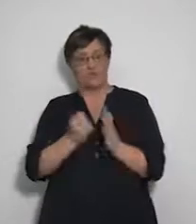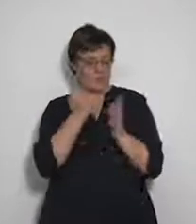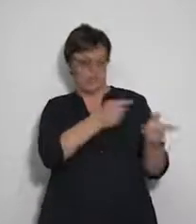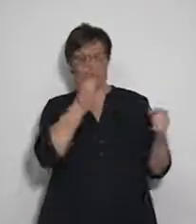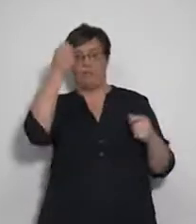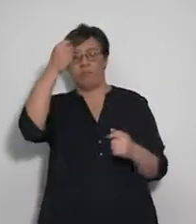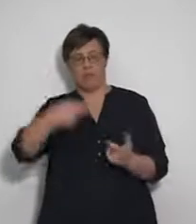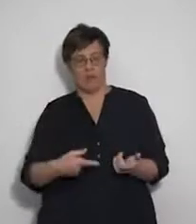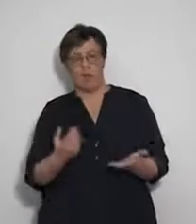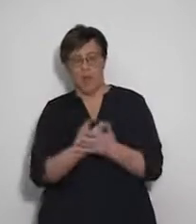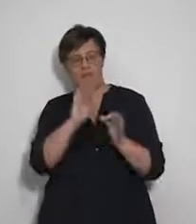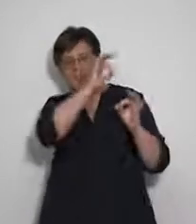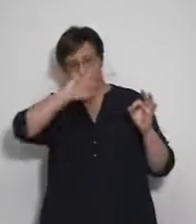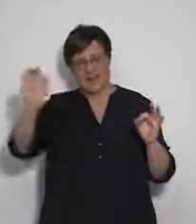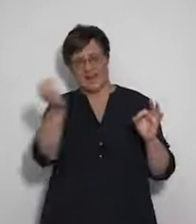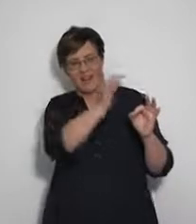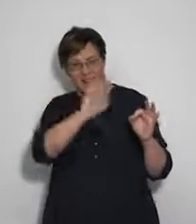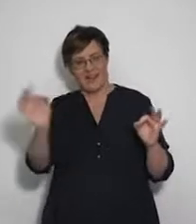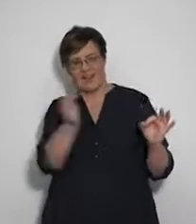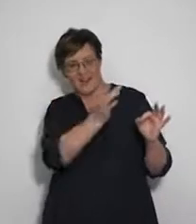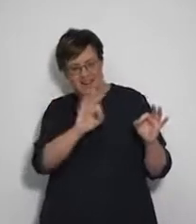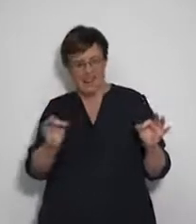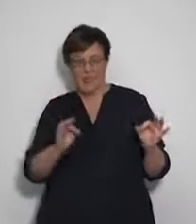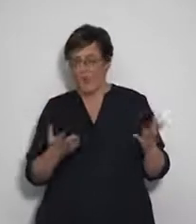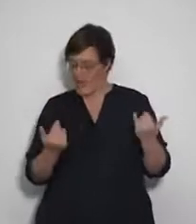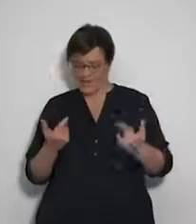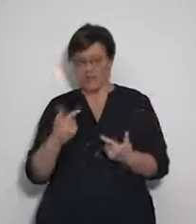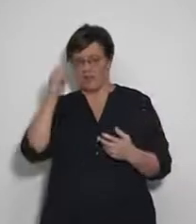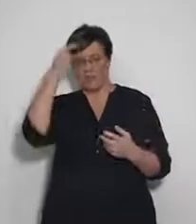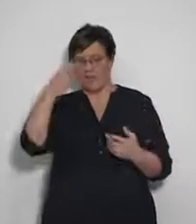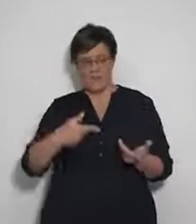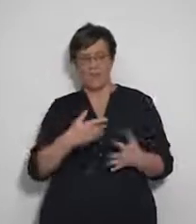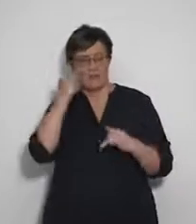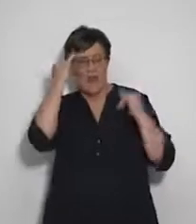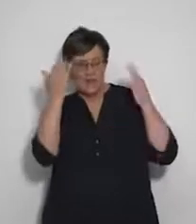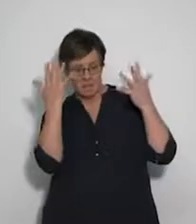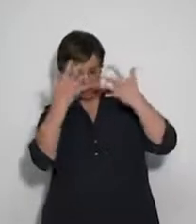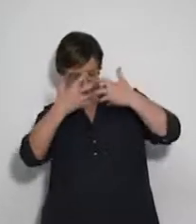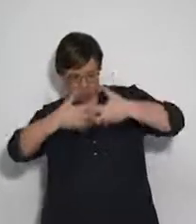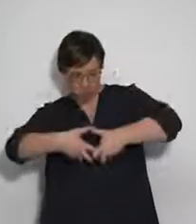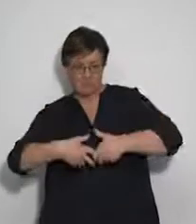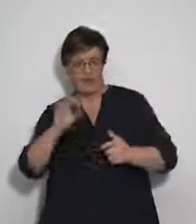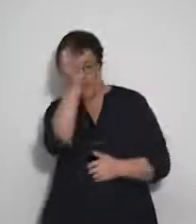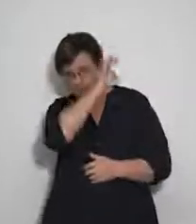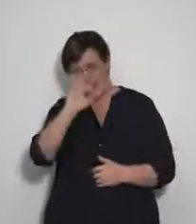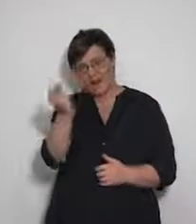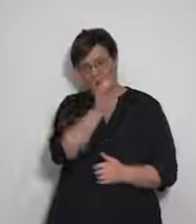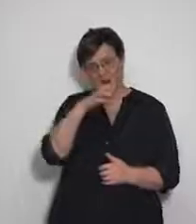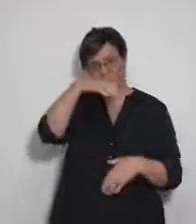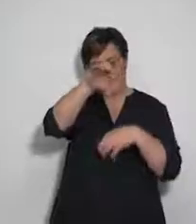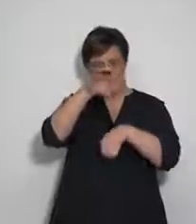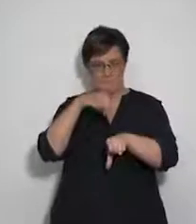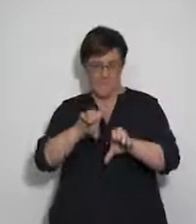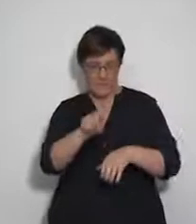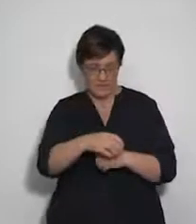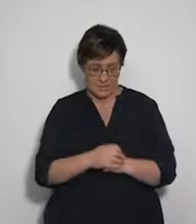just bullet point them, because that's not what is expected in the essay. It needs to be ideas and concepts that are well strung together. So